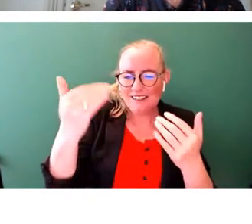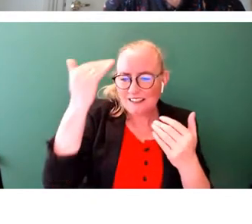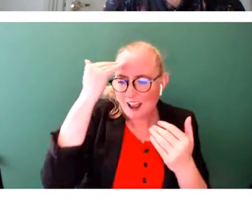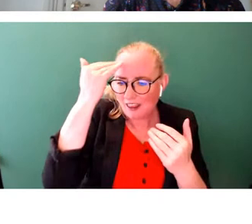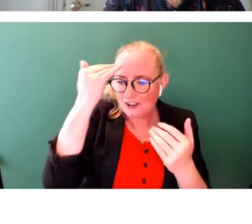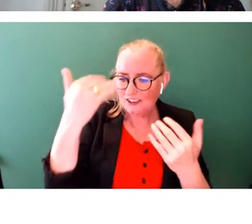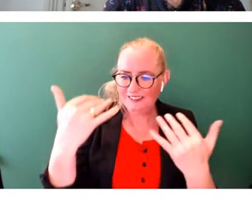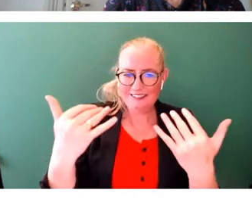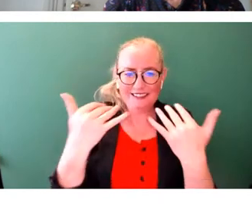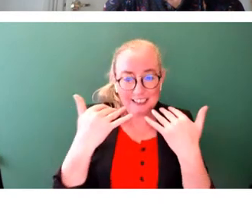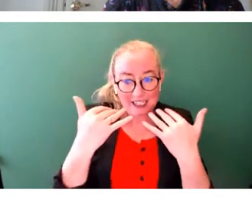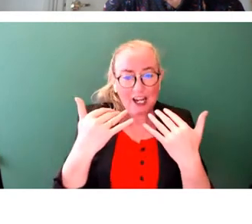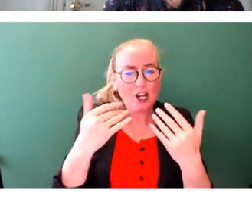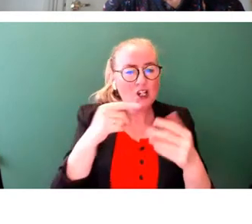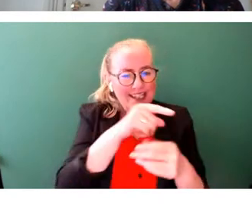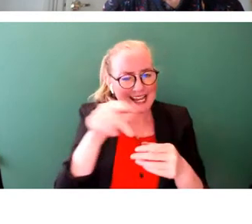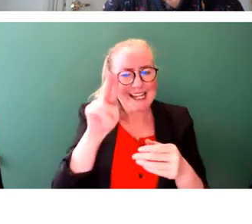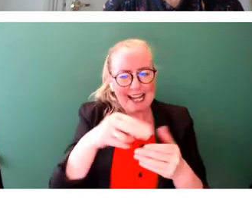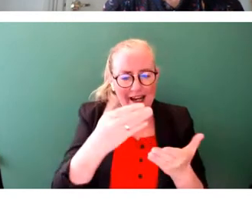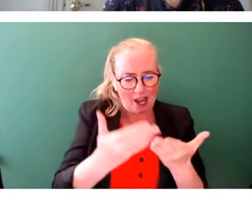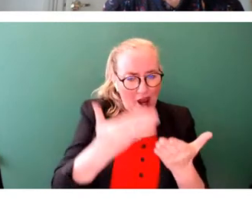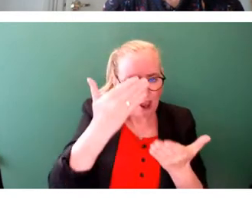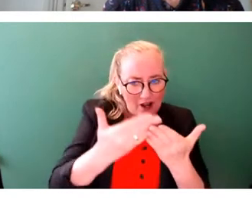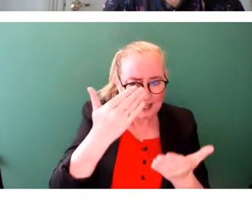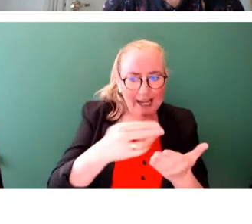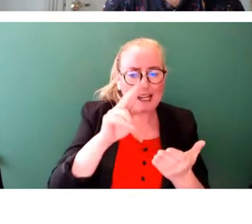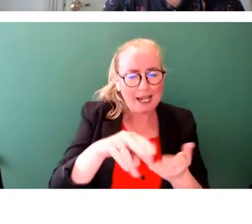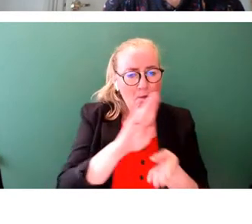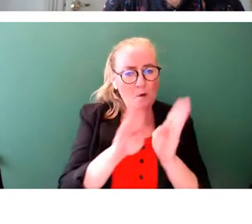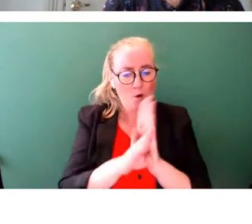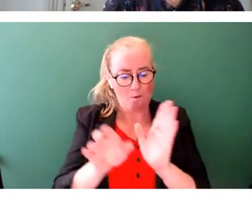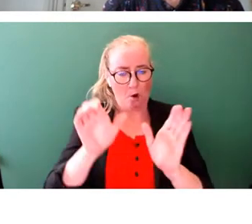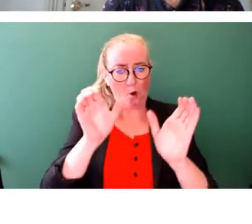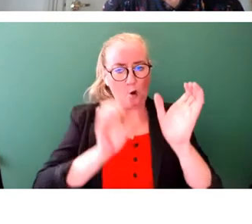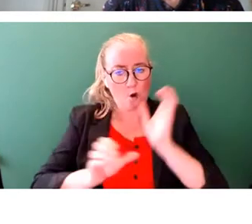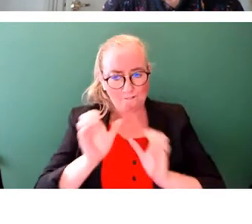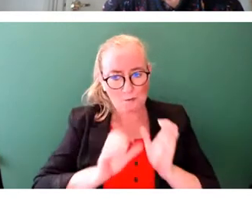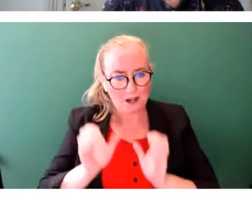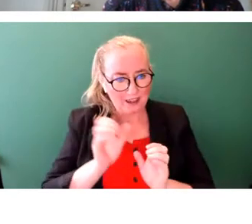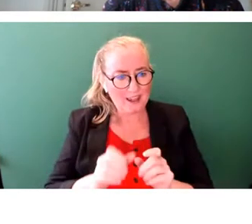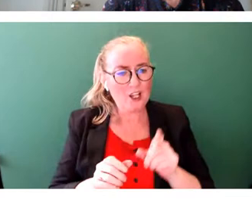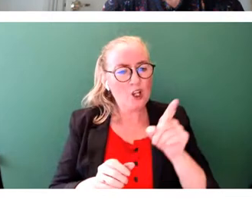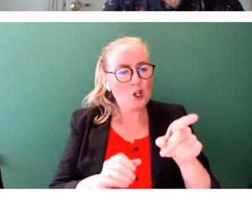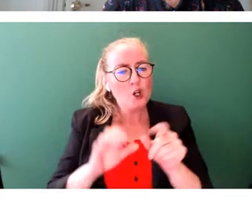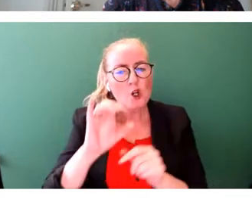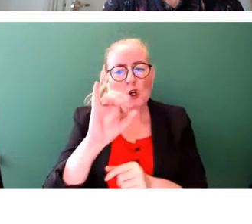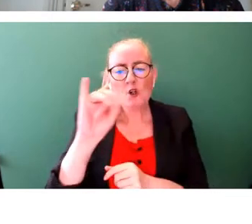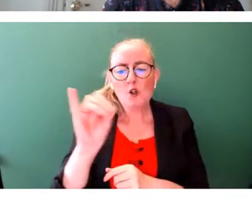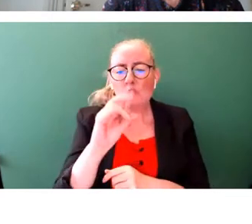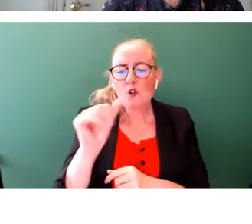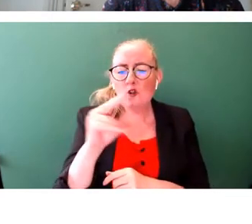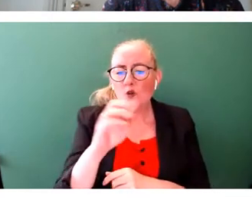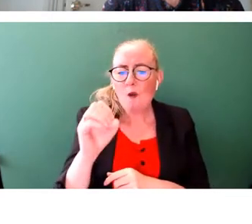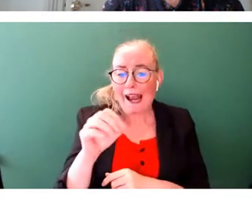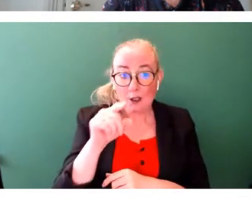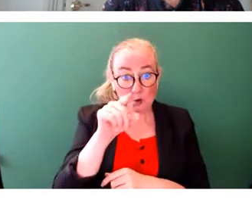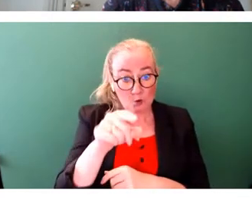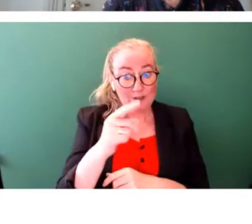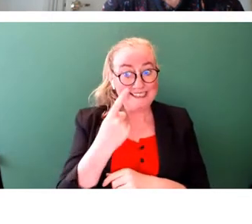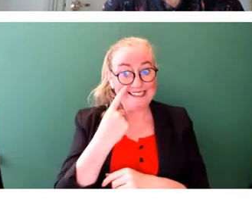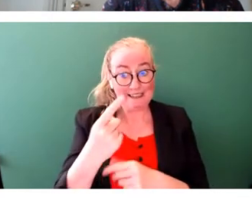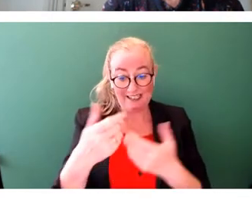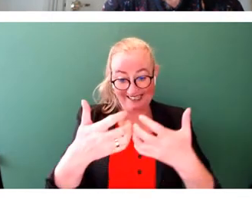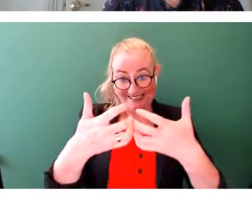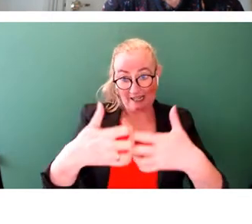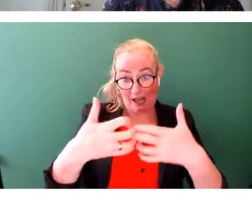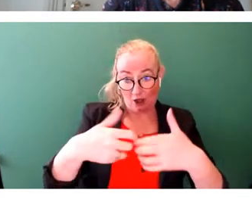way and get comfortable. Yeah, yeah. And Joanne, do you see a role for technology